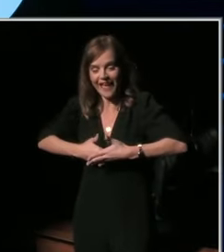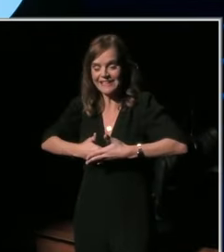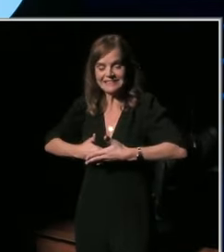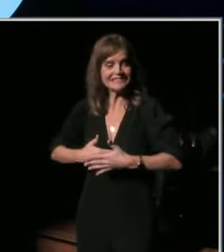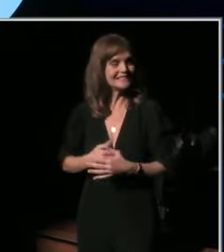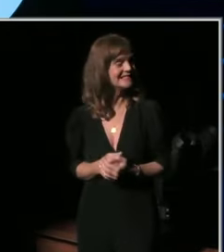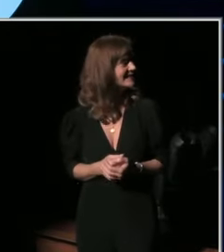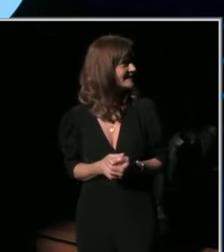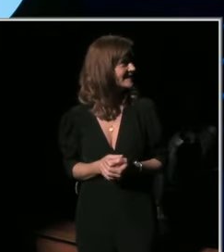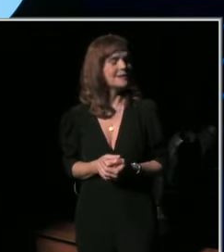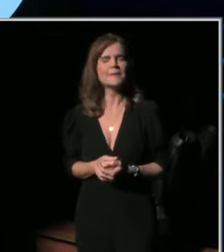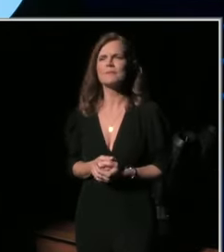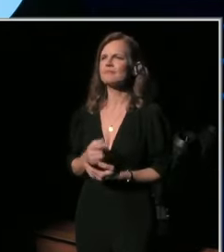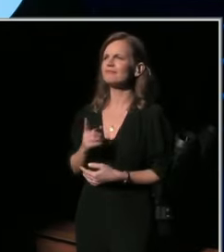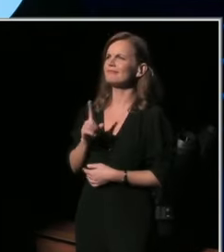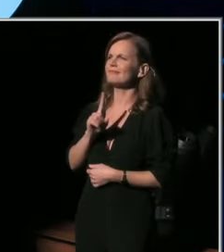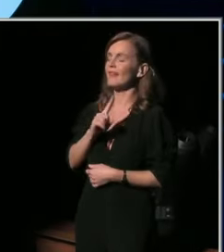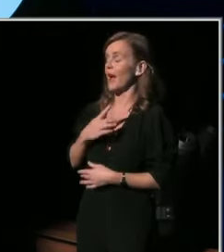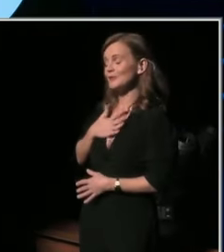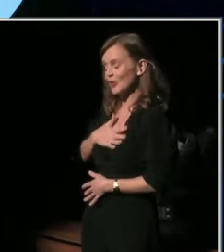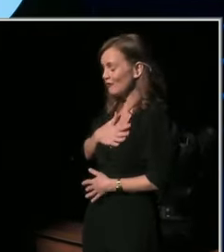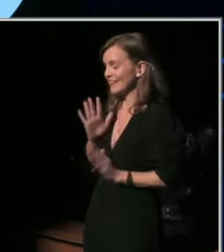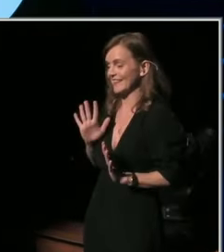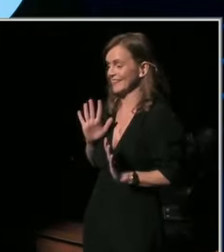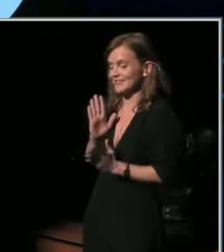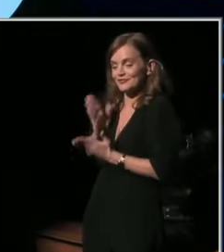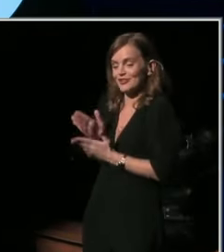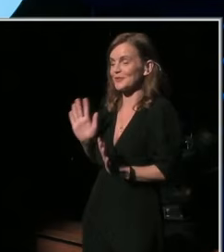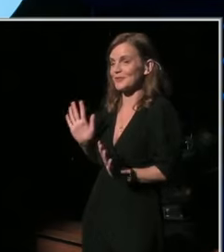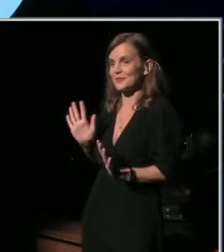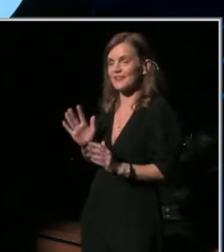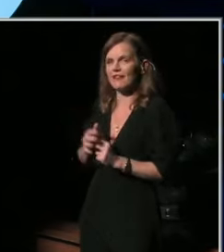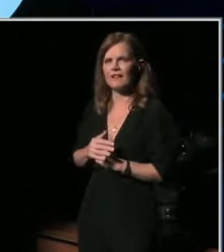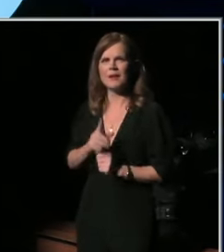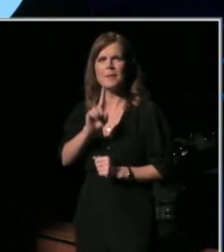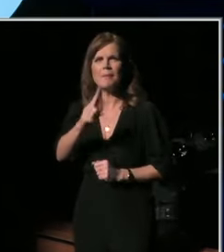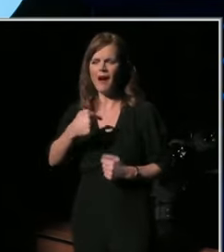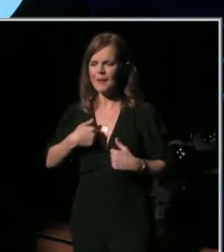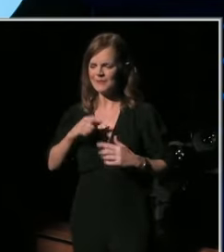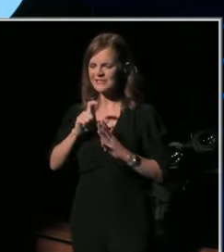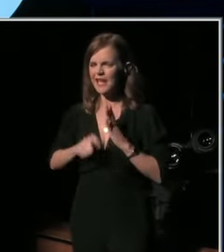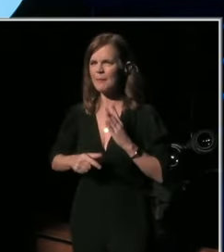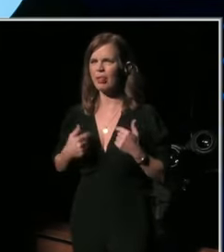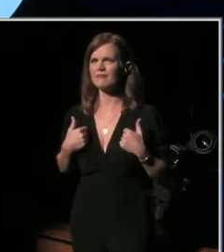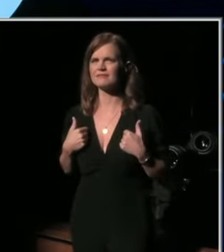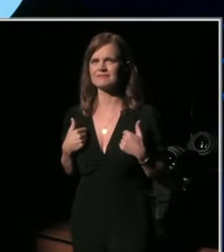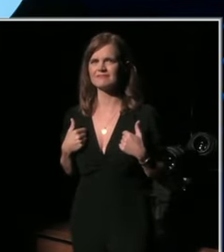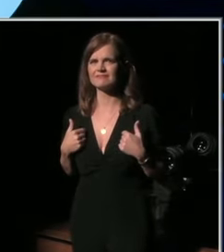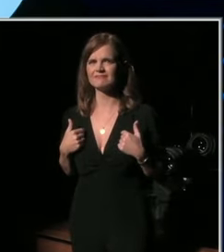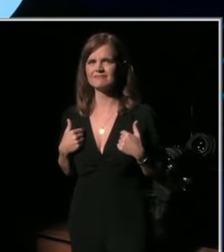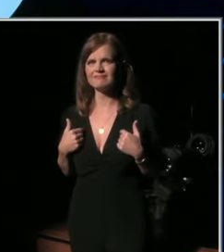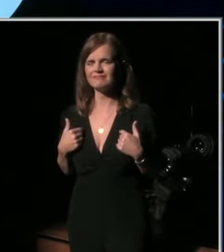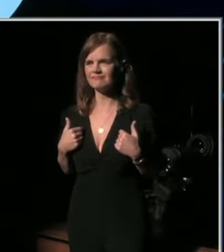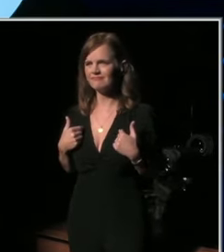But I'm sorry, it's true. But I'm disabled.